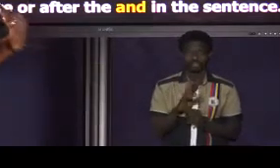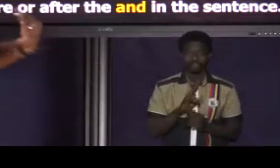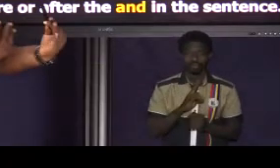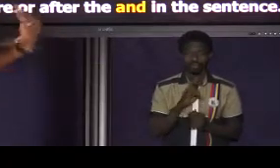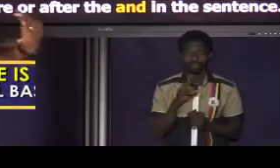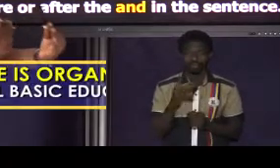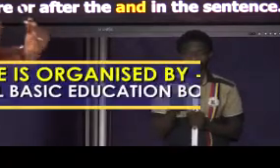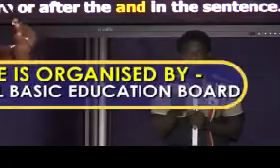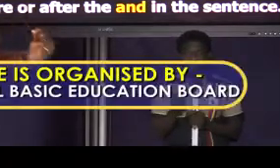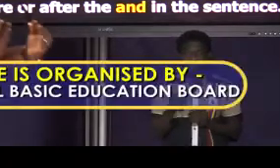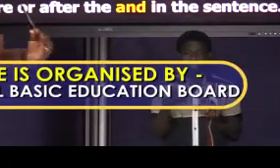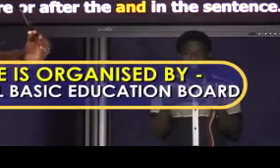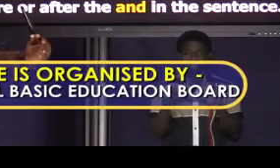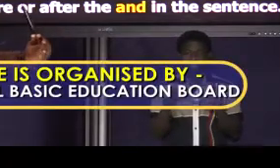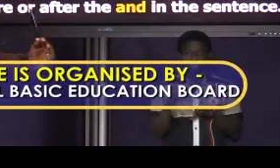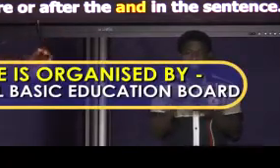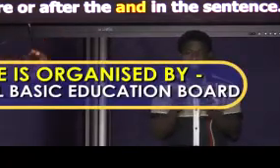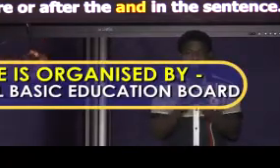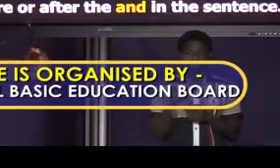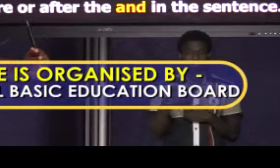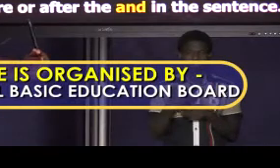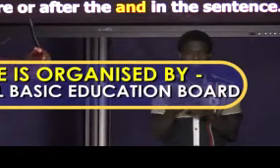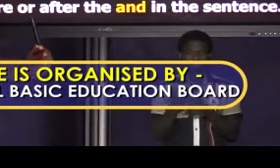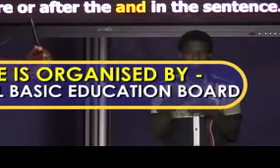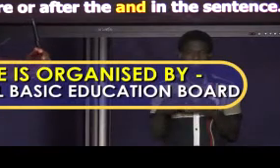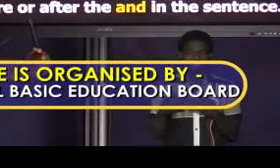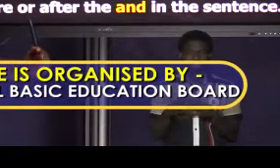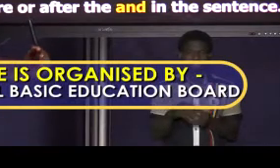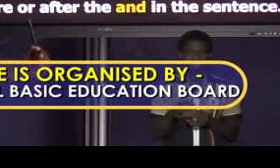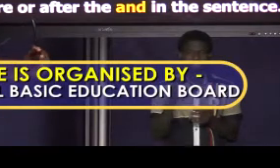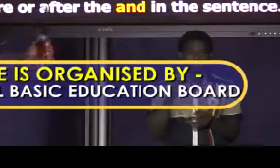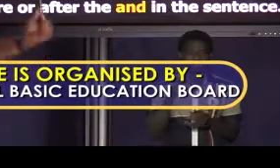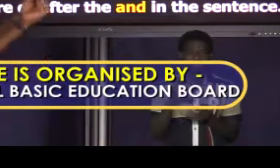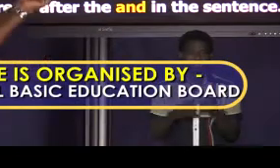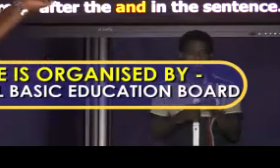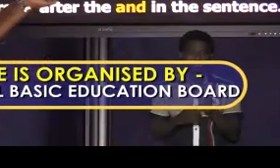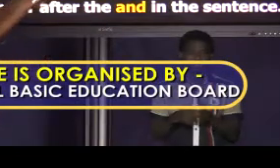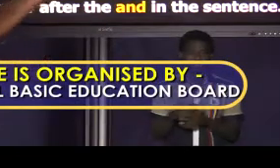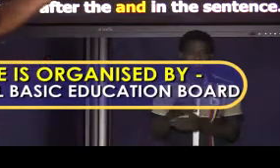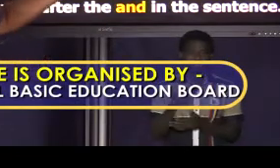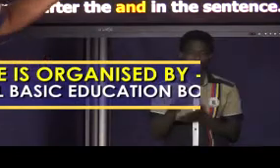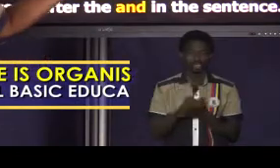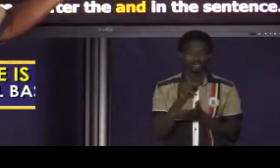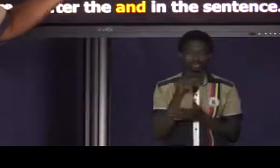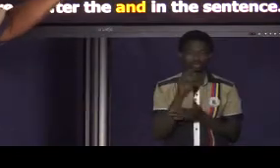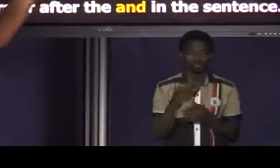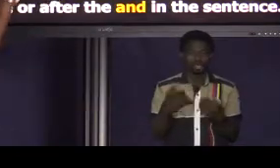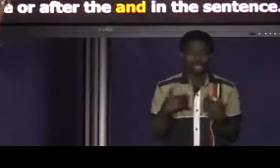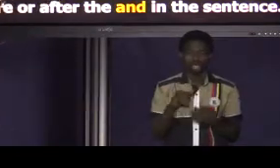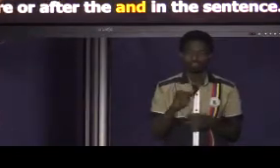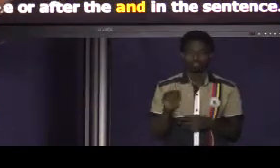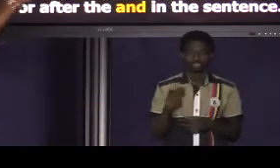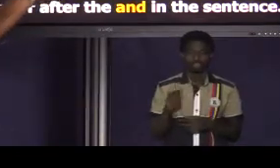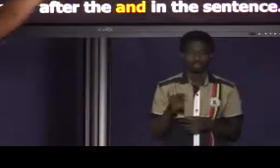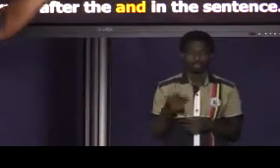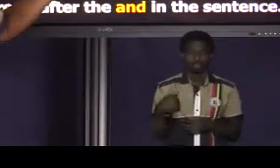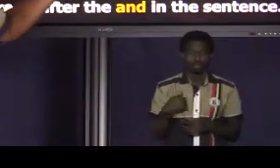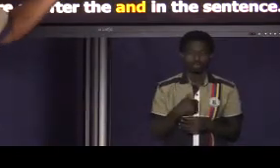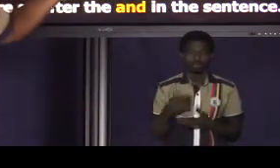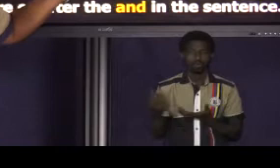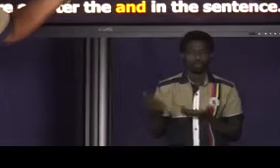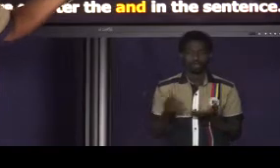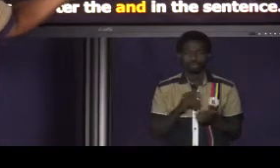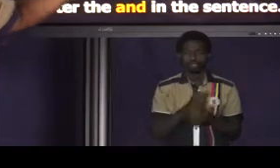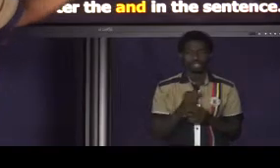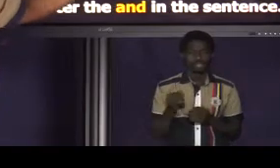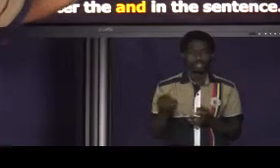pitch at which you use in making the sentence, it's definitely going to indicate that you're having a comma. We brought a